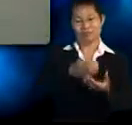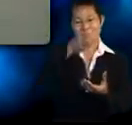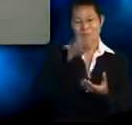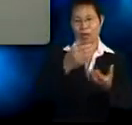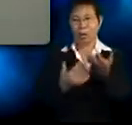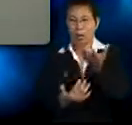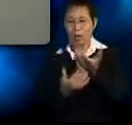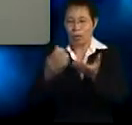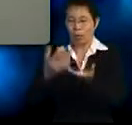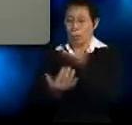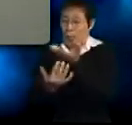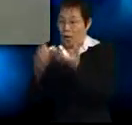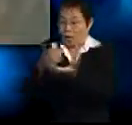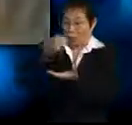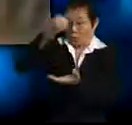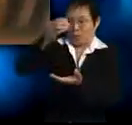boiling tube,